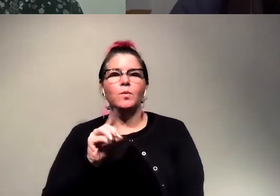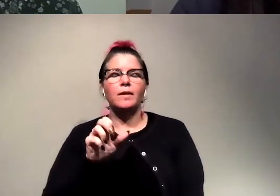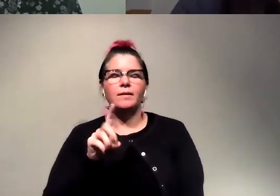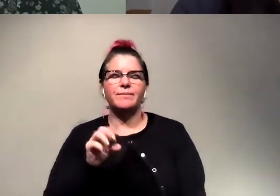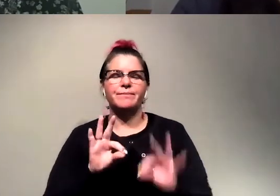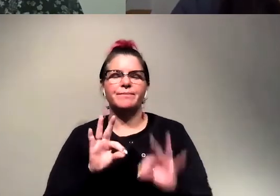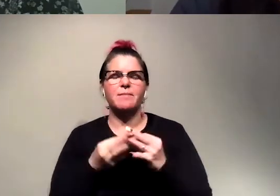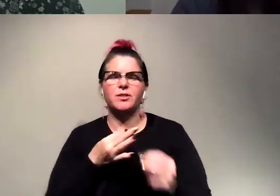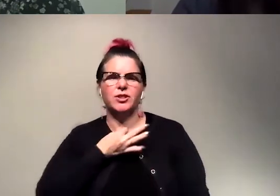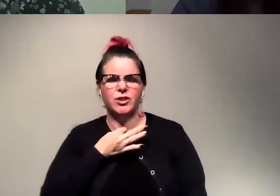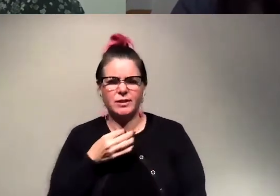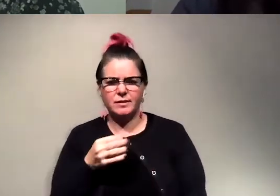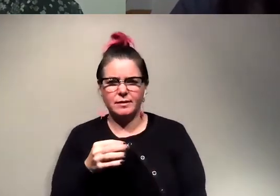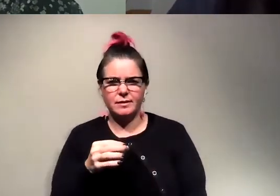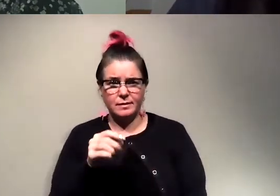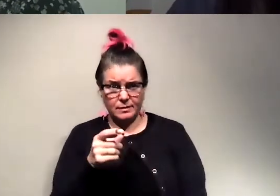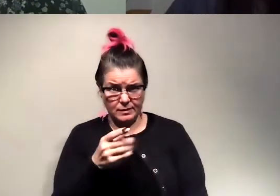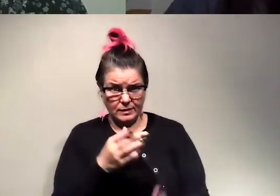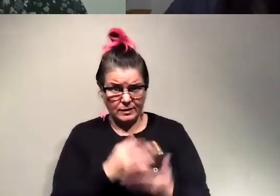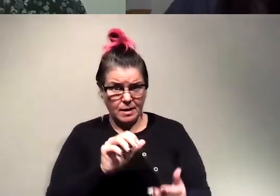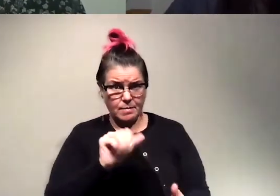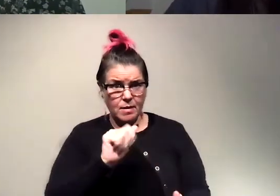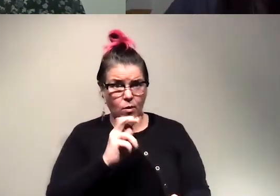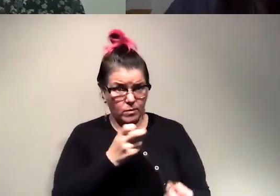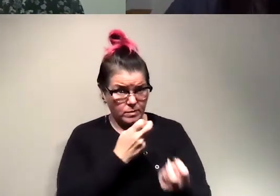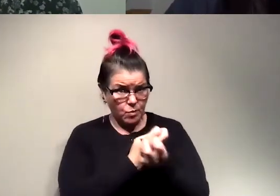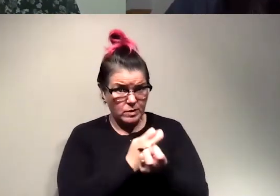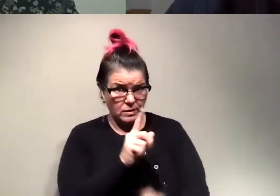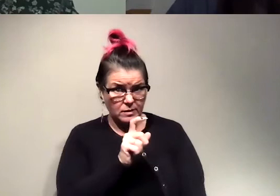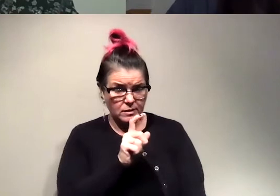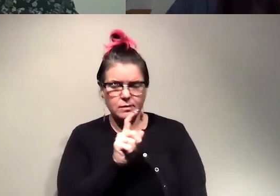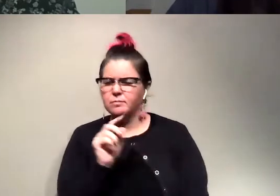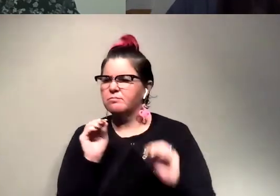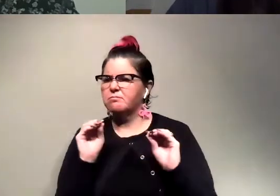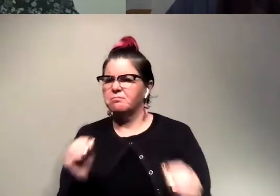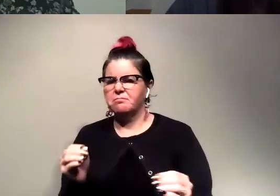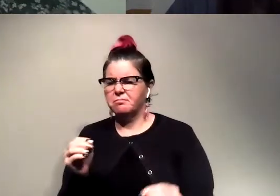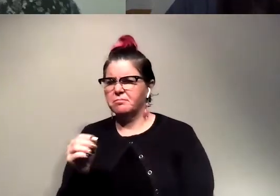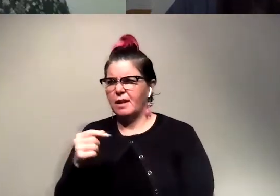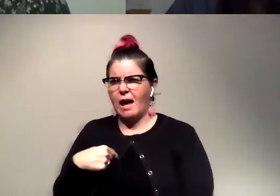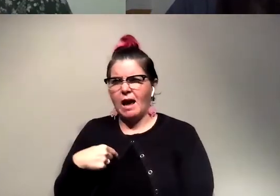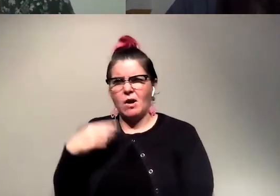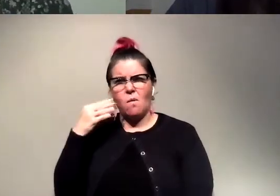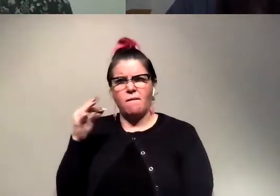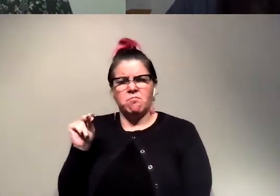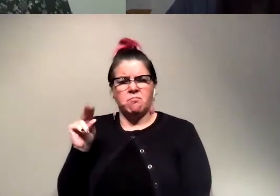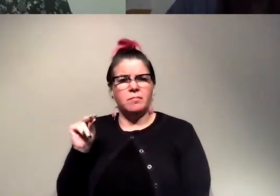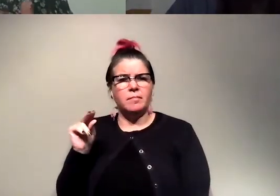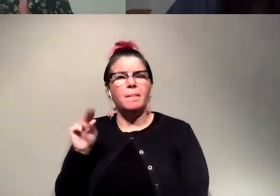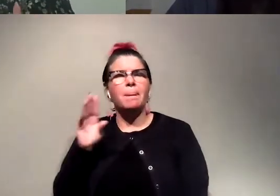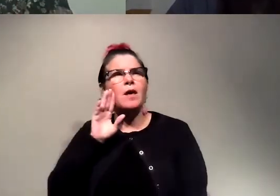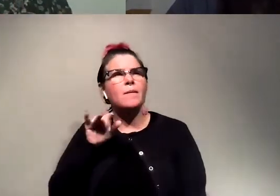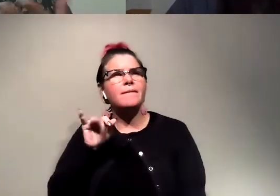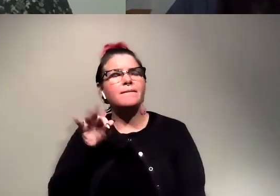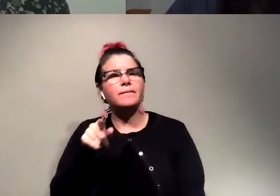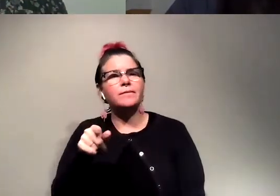are any anoles poisonous? No, not that I know of. I know that like if you handle